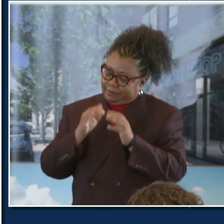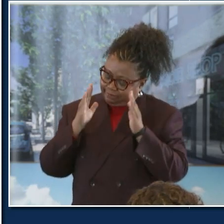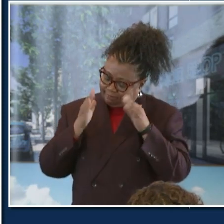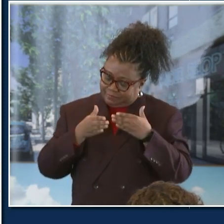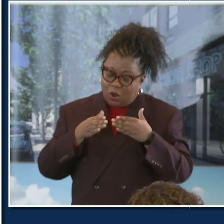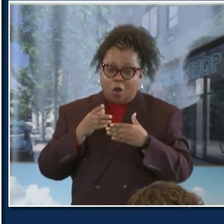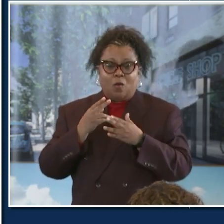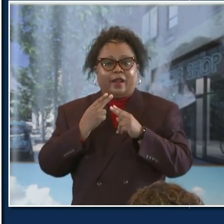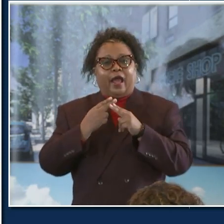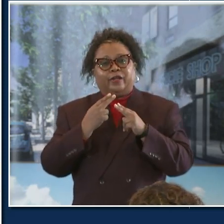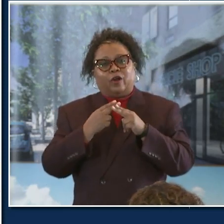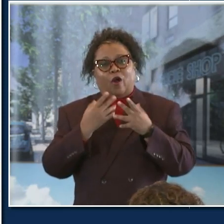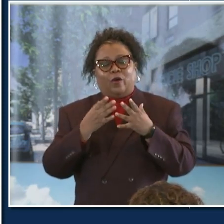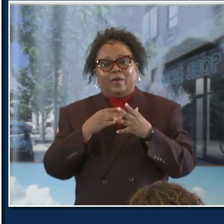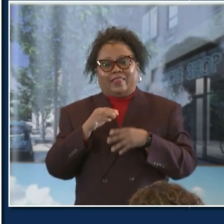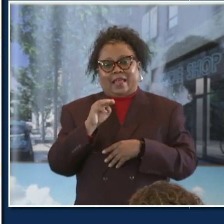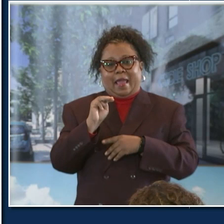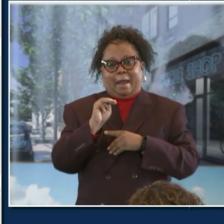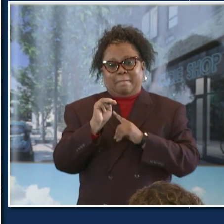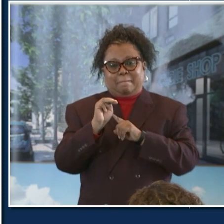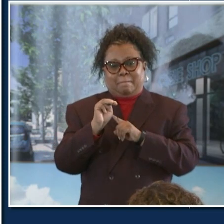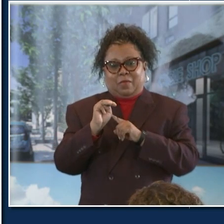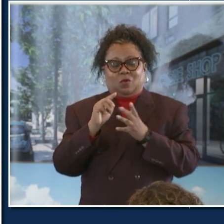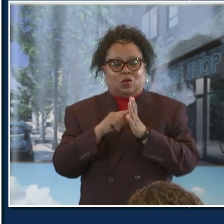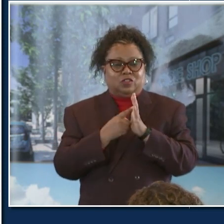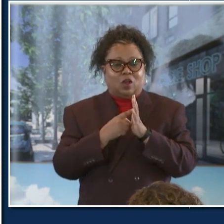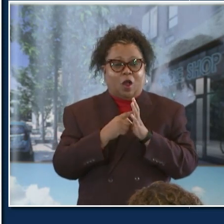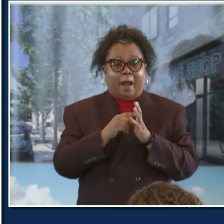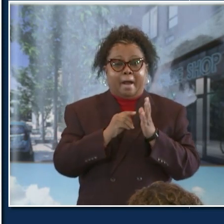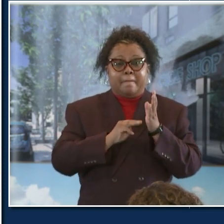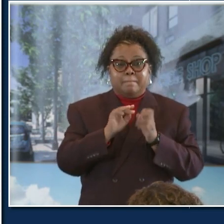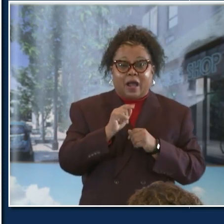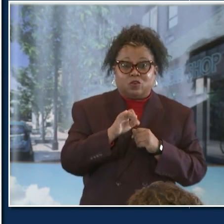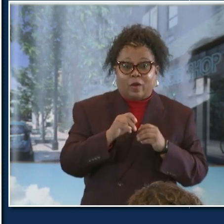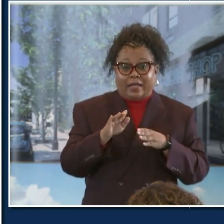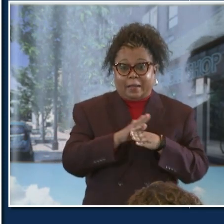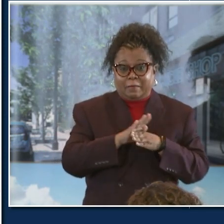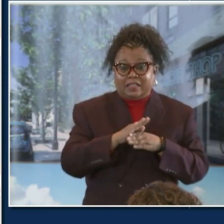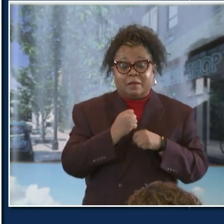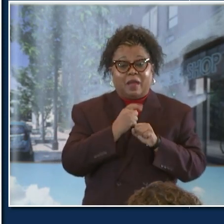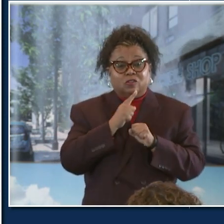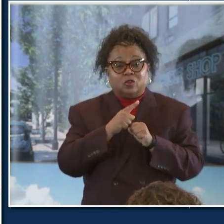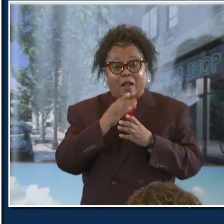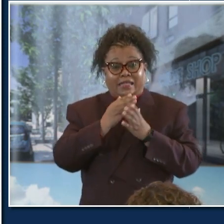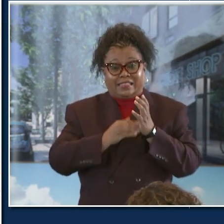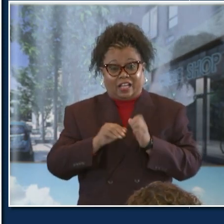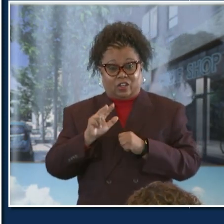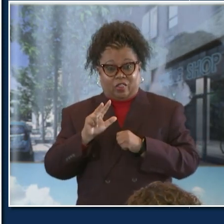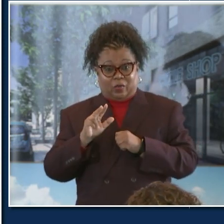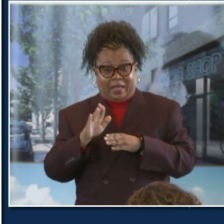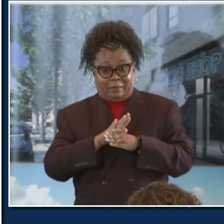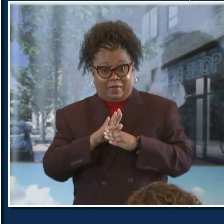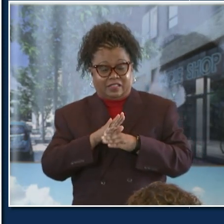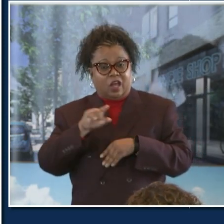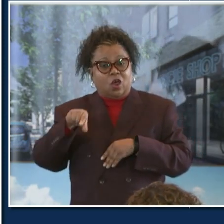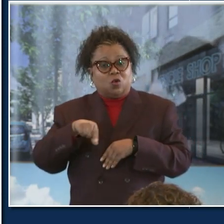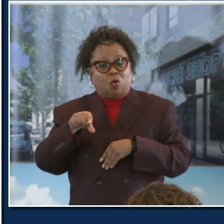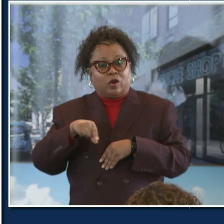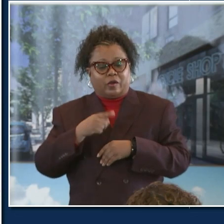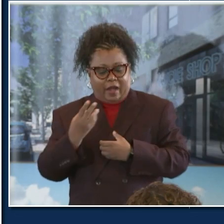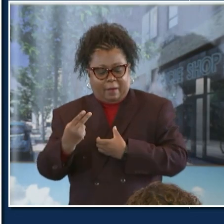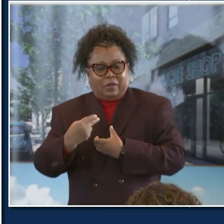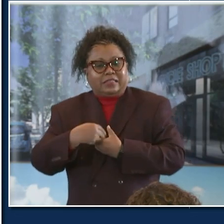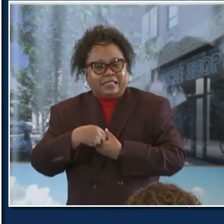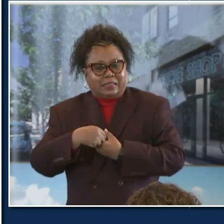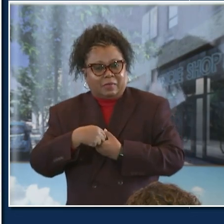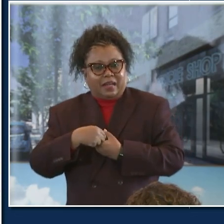what I call the M's, which are our minority businesses, and making sure that our Section 3 businesses accordingly are